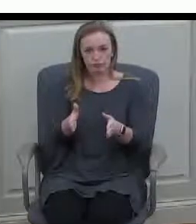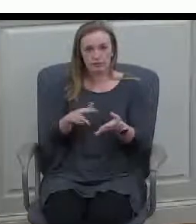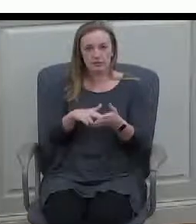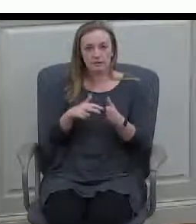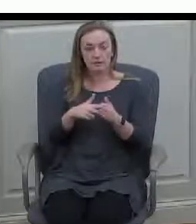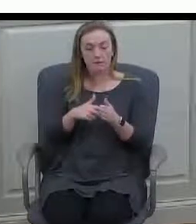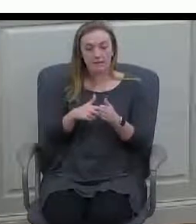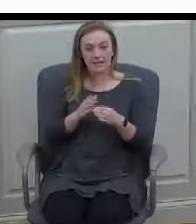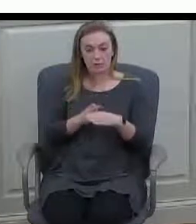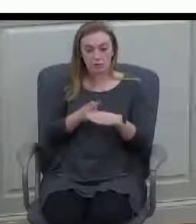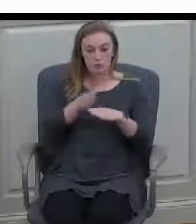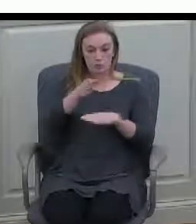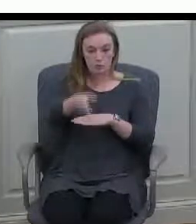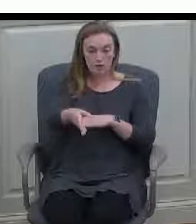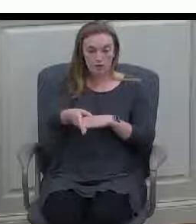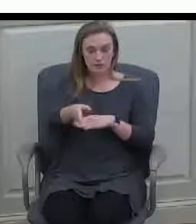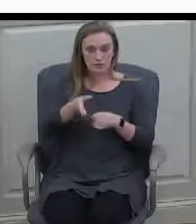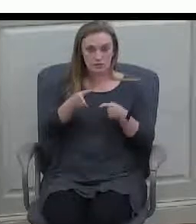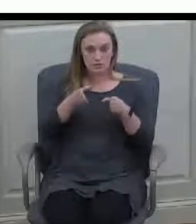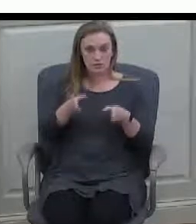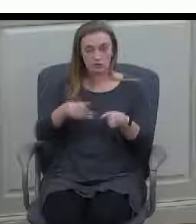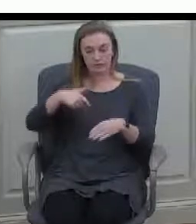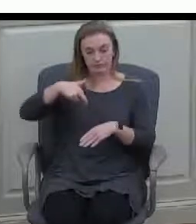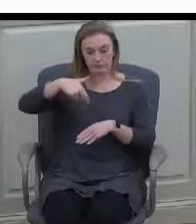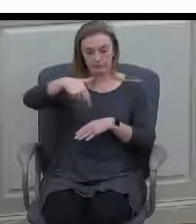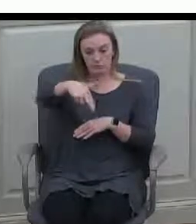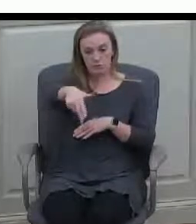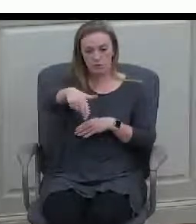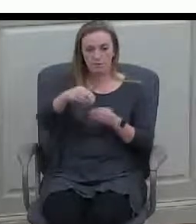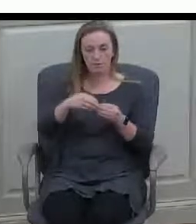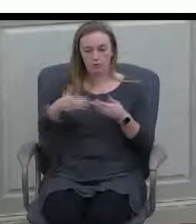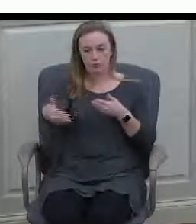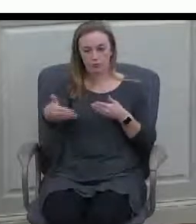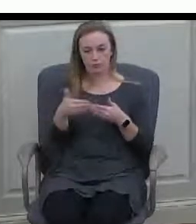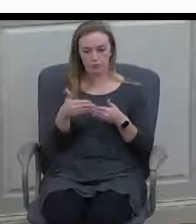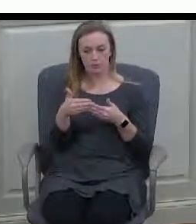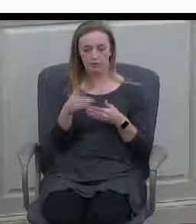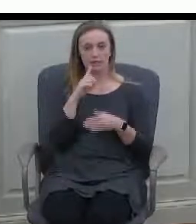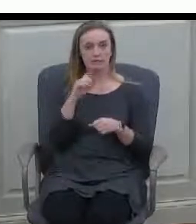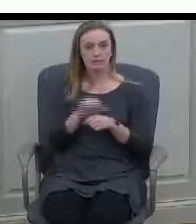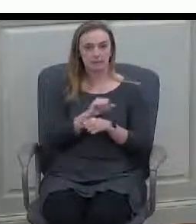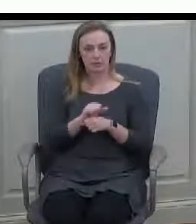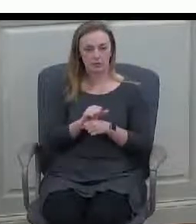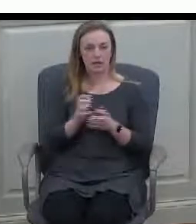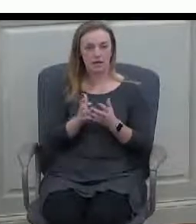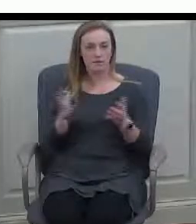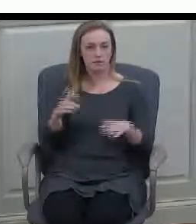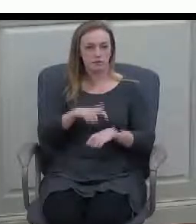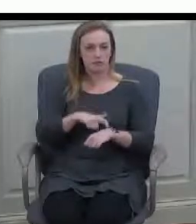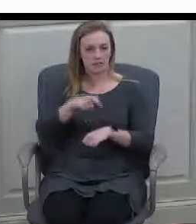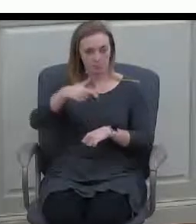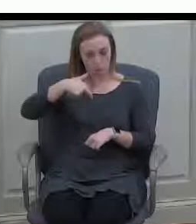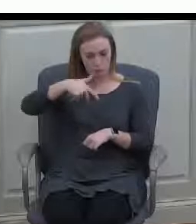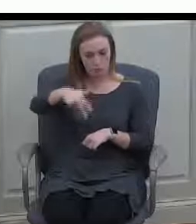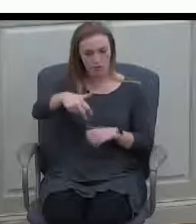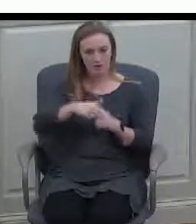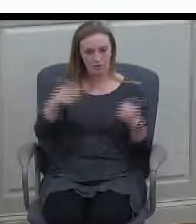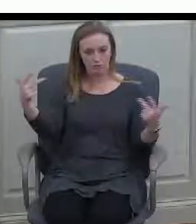so literally the exposure time, the time you're in the street trying to cross with traffic is